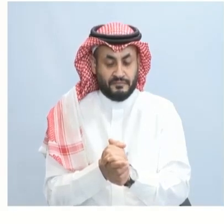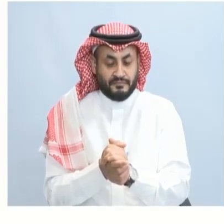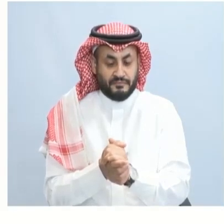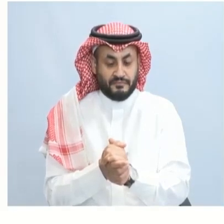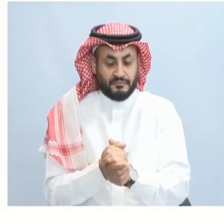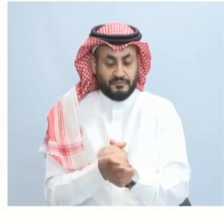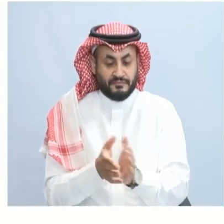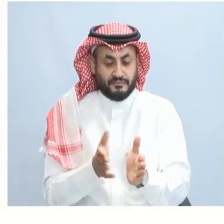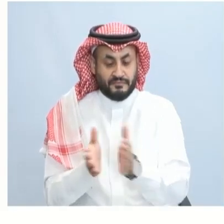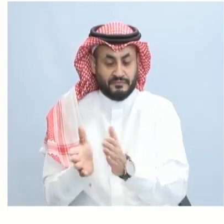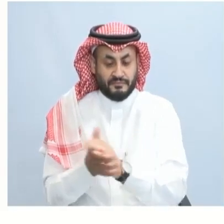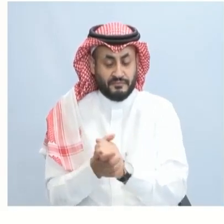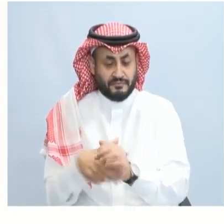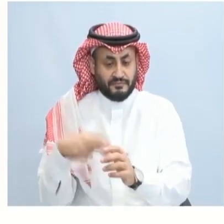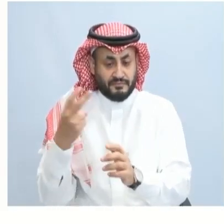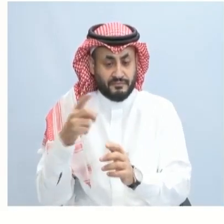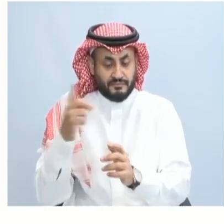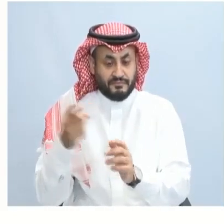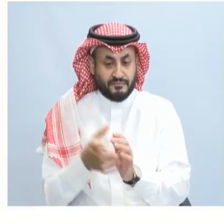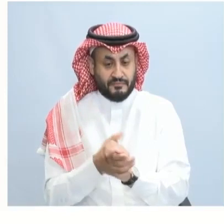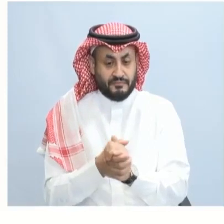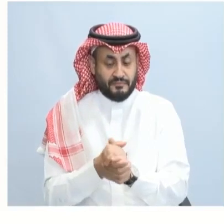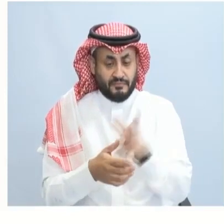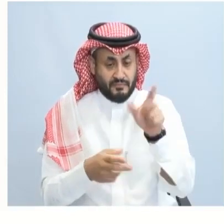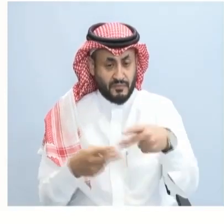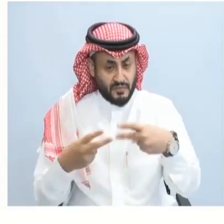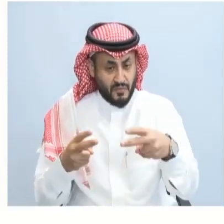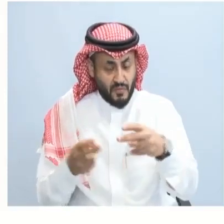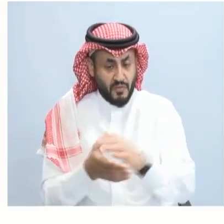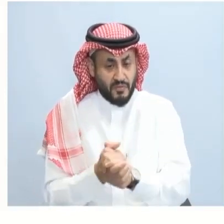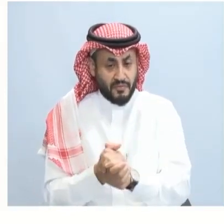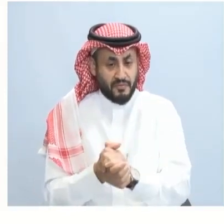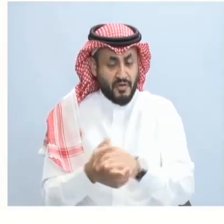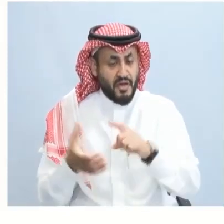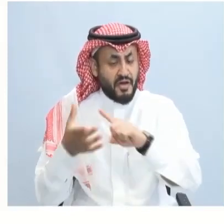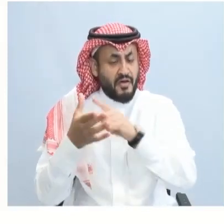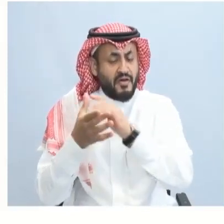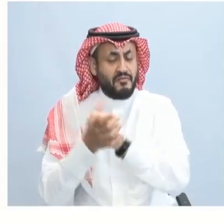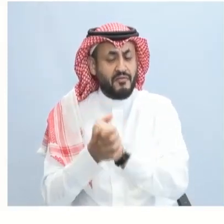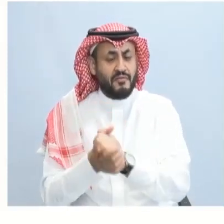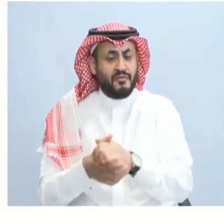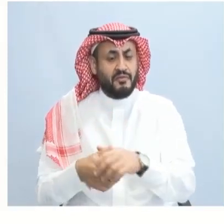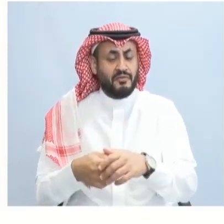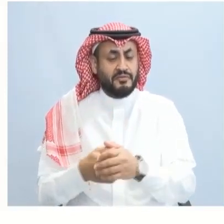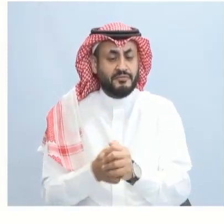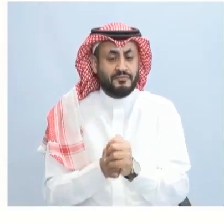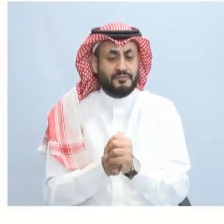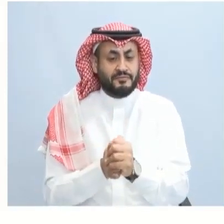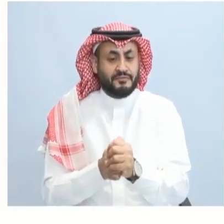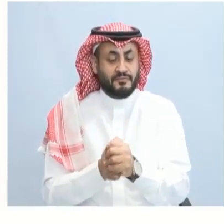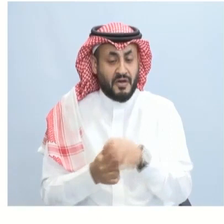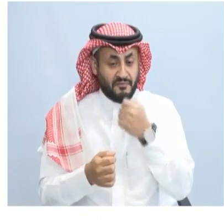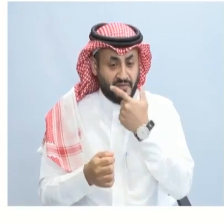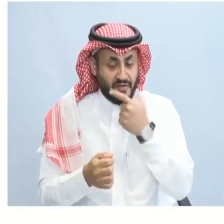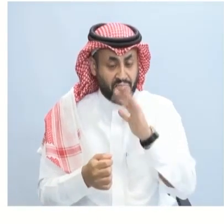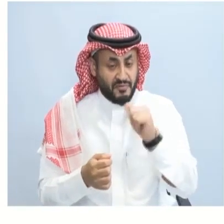Also, there is another question. Can people achieve goals and be happy without being rich? So here, there is a different